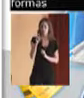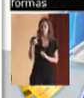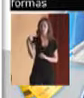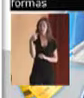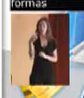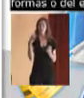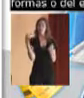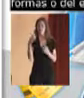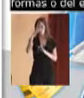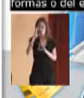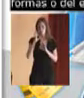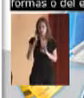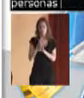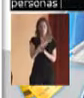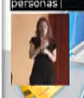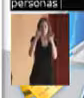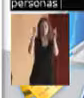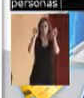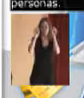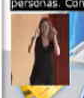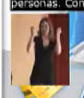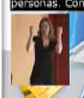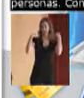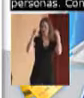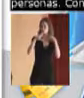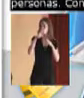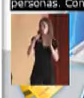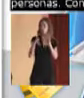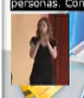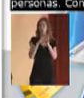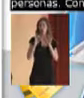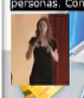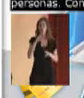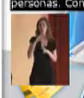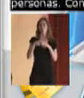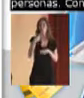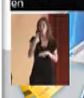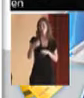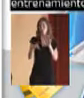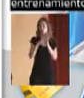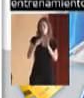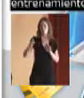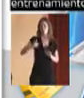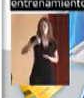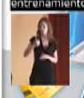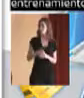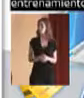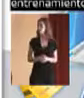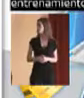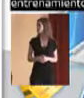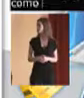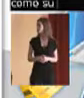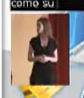environment. Disadvantages would be that you need training because the code is arbitrary.